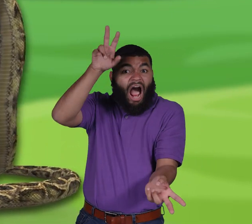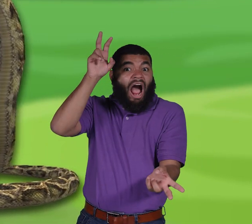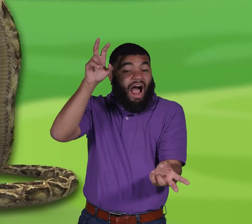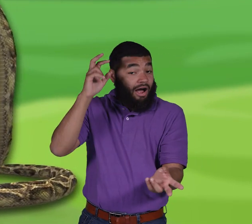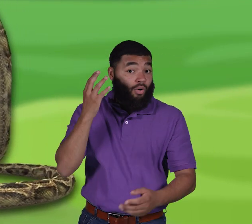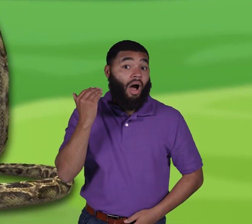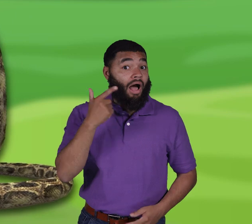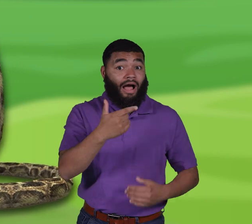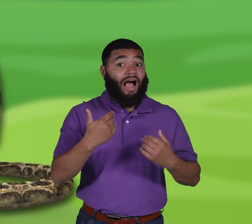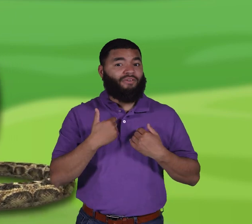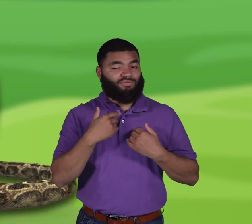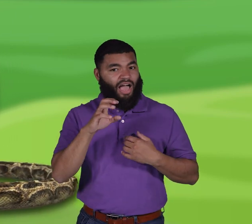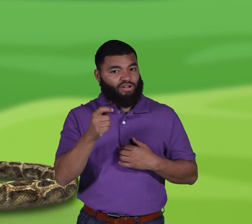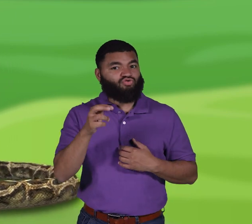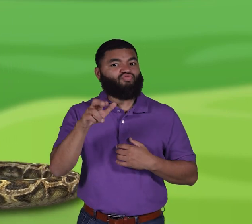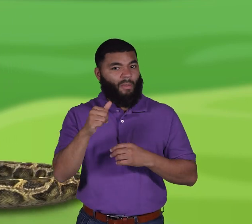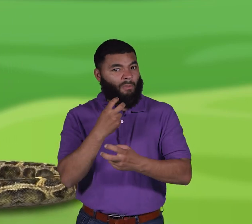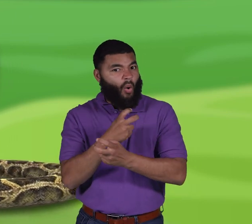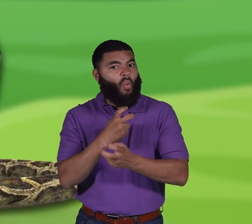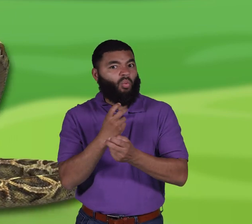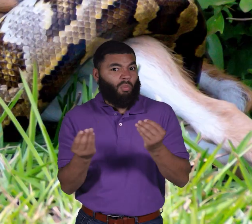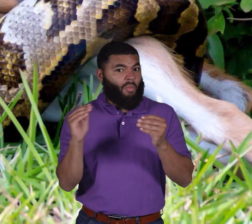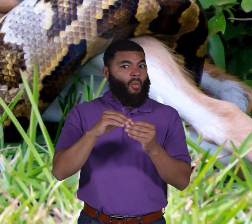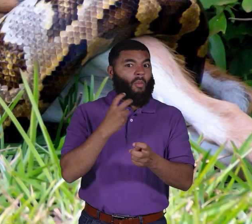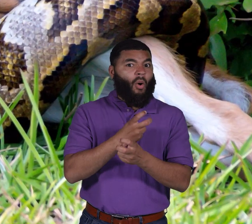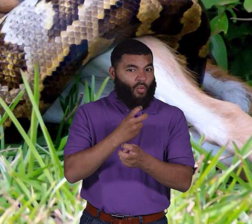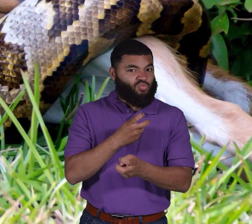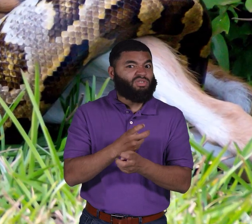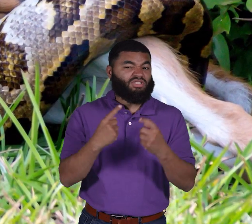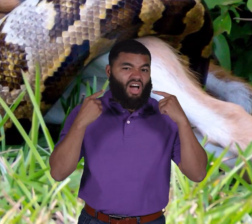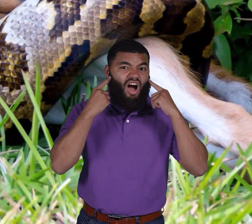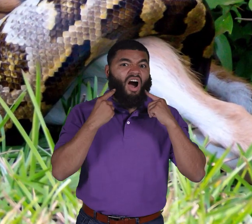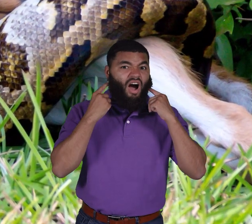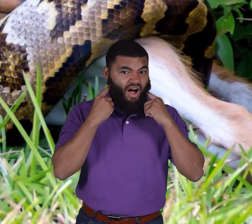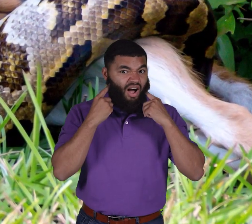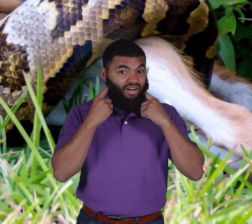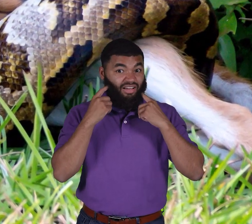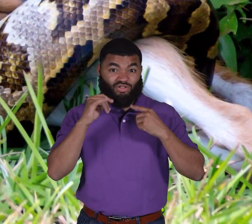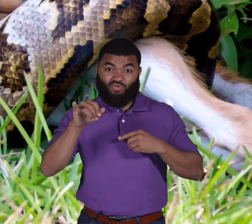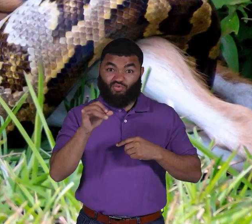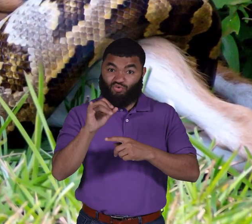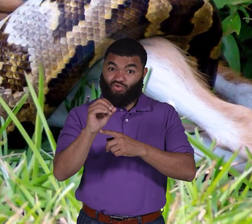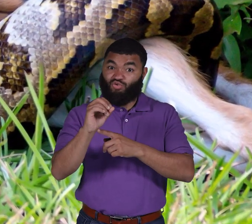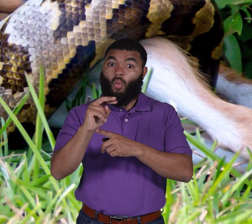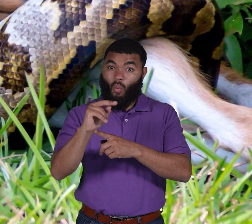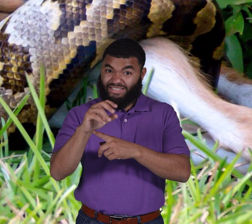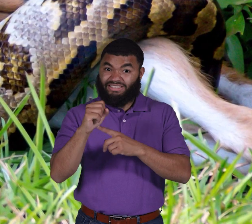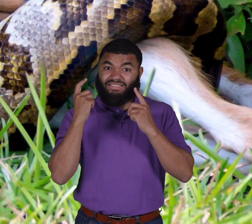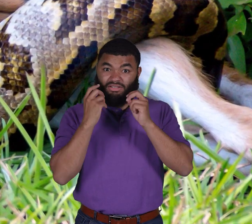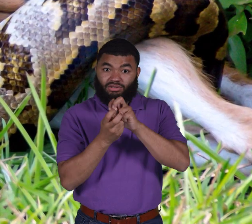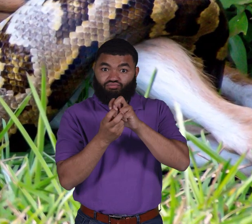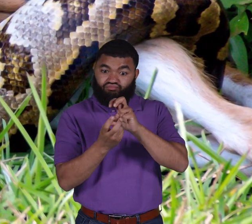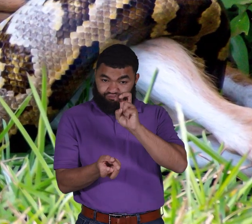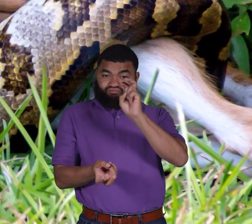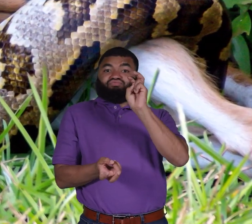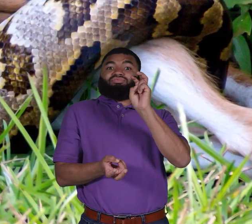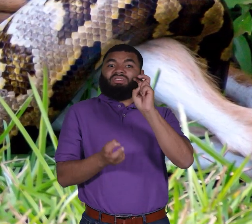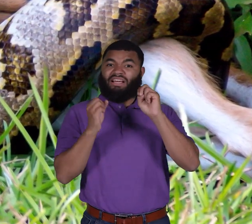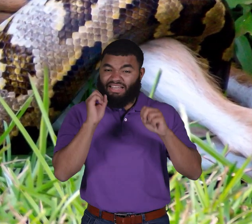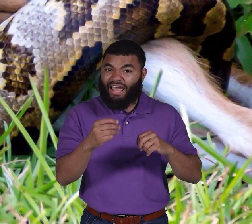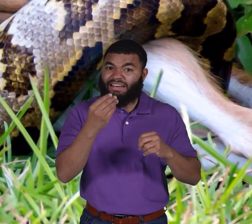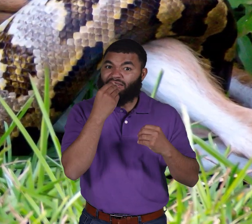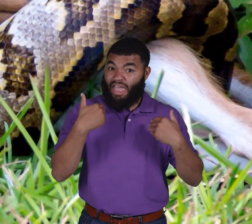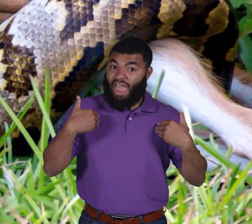called intramandibular joints. These unique joints let them eat animals much larger than